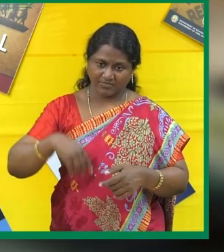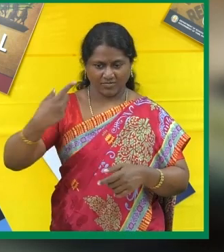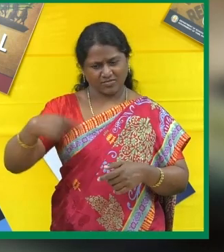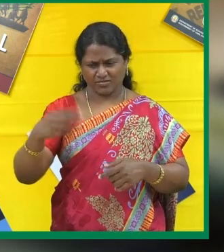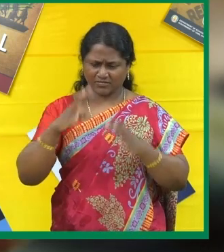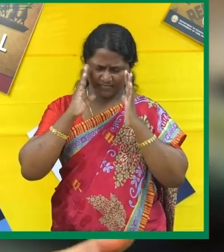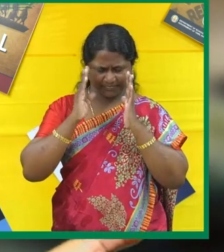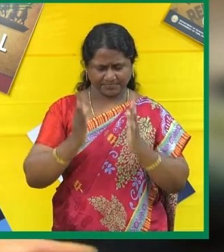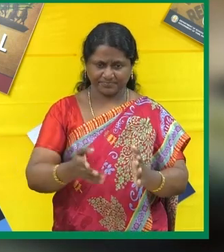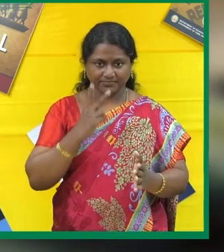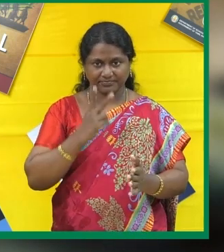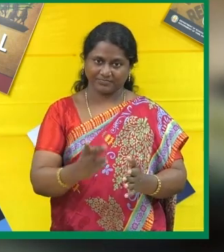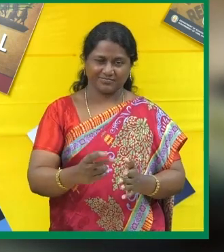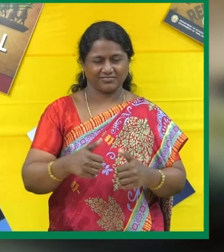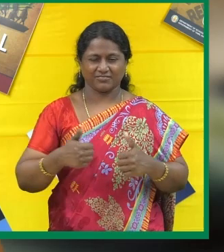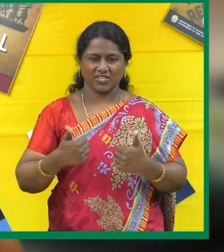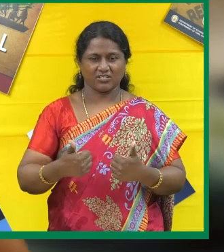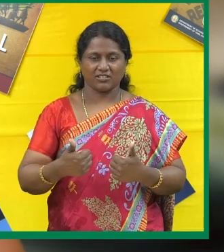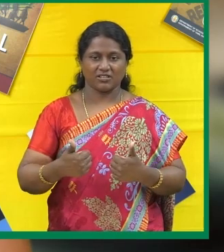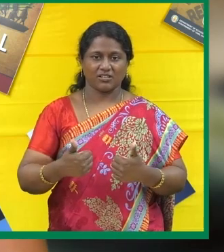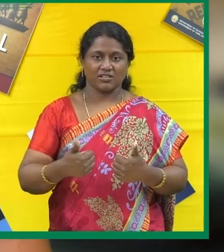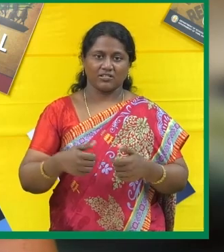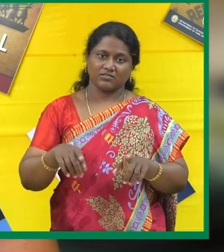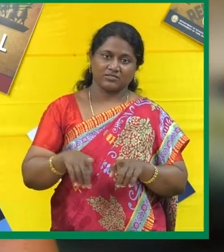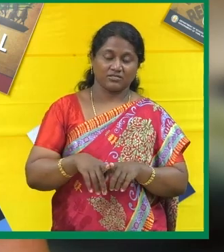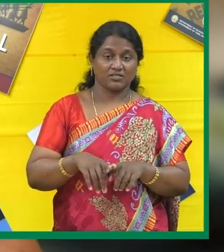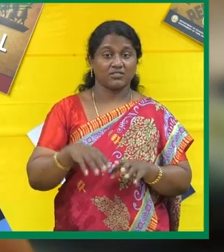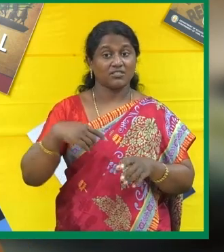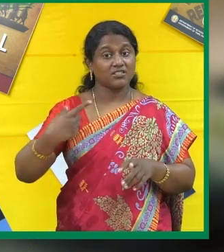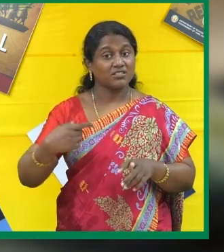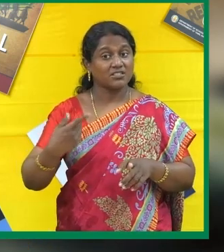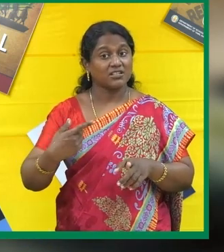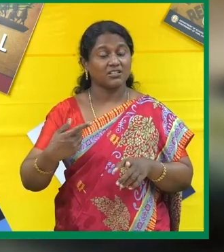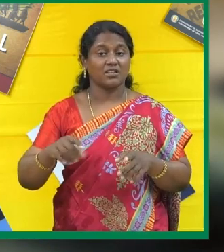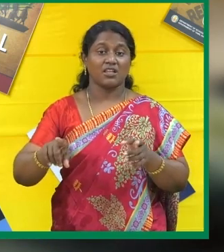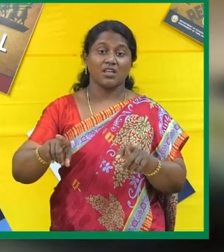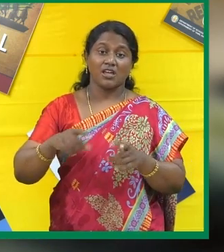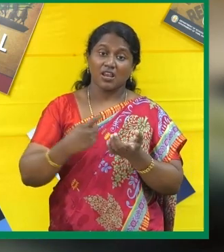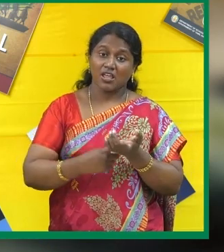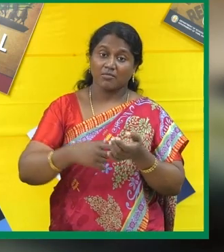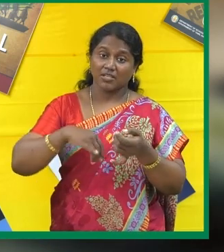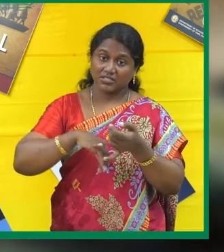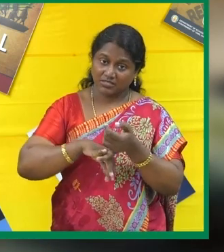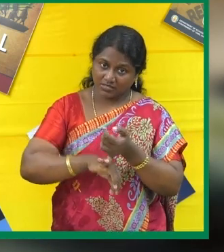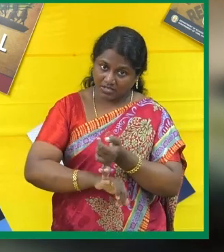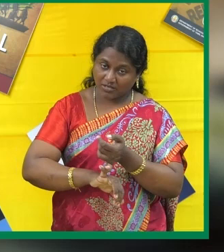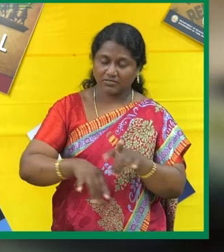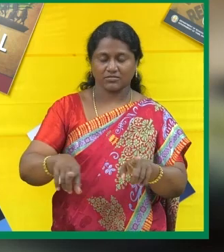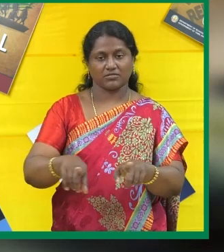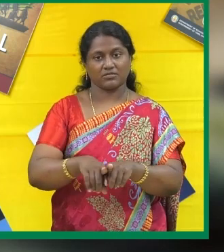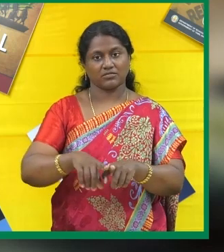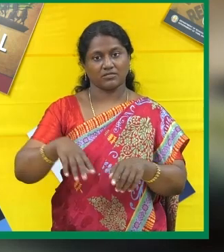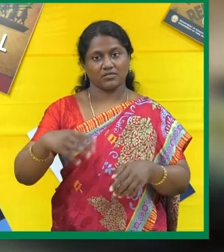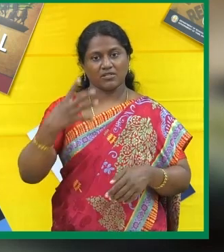4, like that. Any 4 lines they will give. You will be asked to write the rhyming scheme. For rhyme scheme, definitely they will give